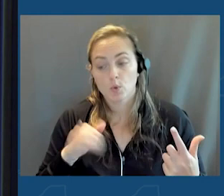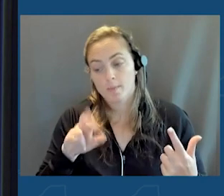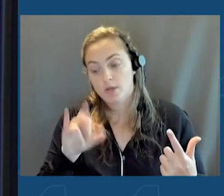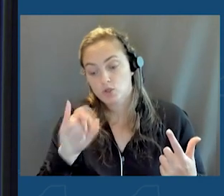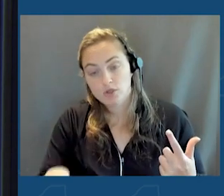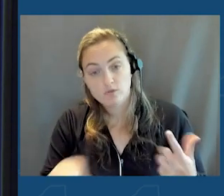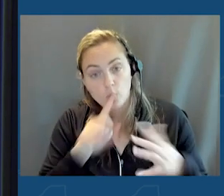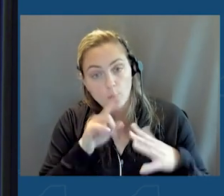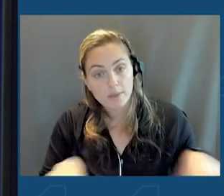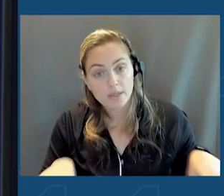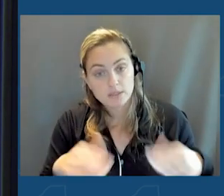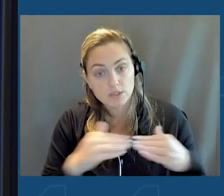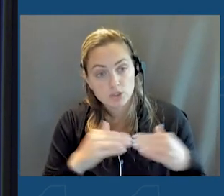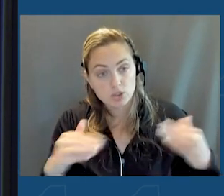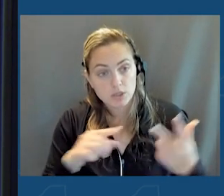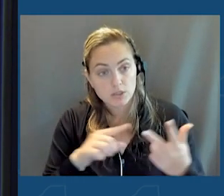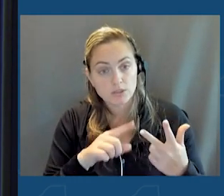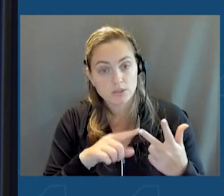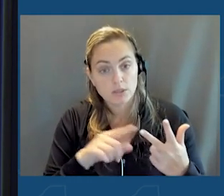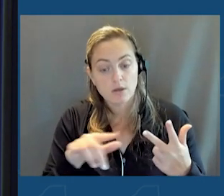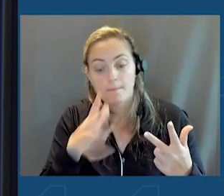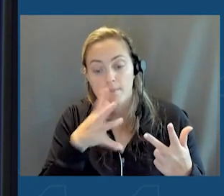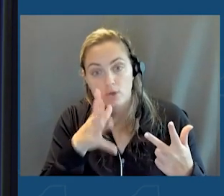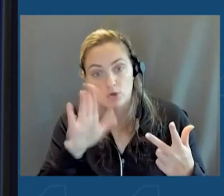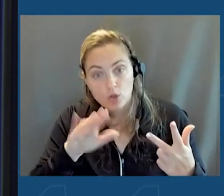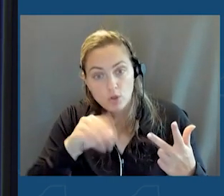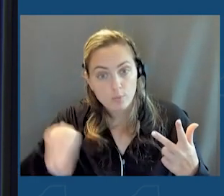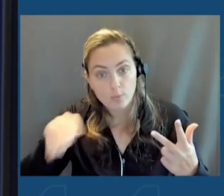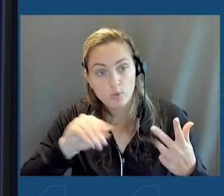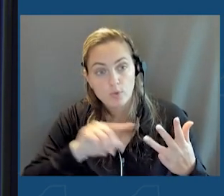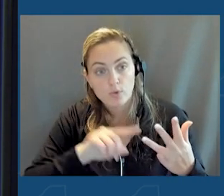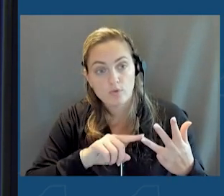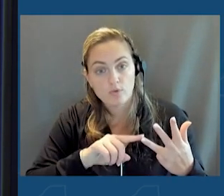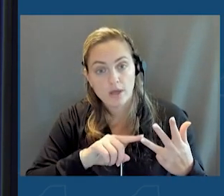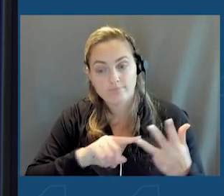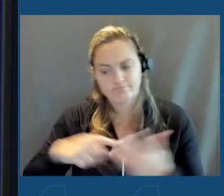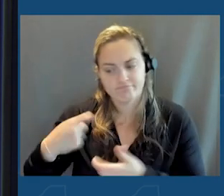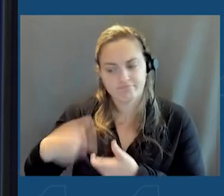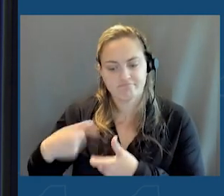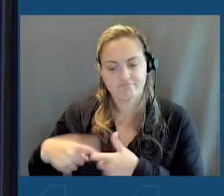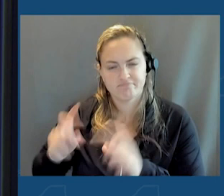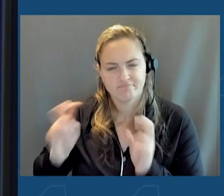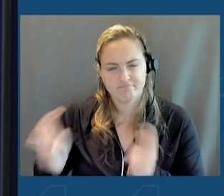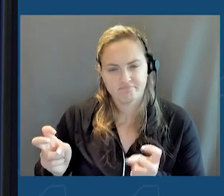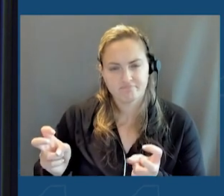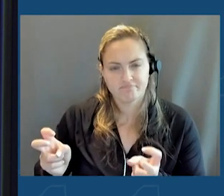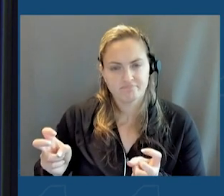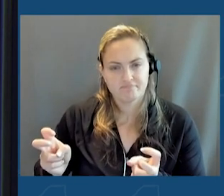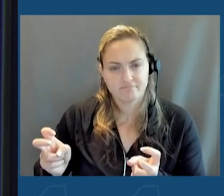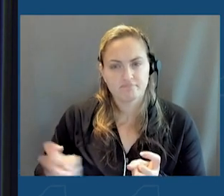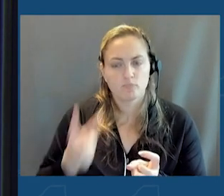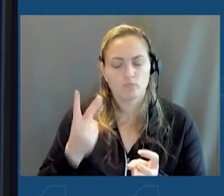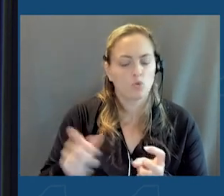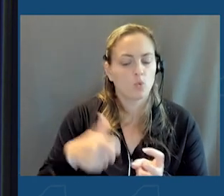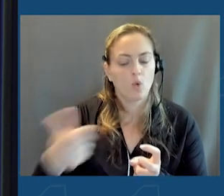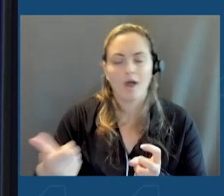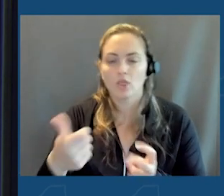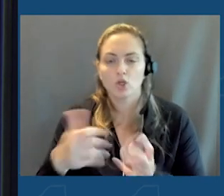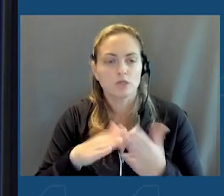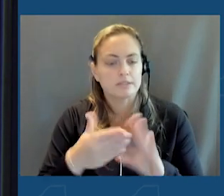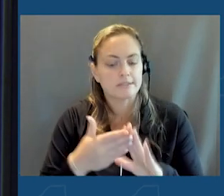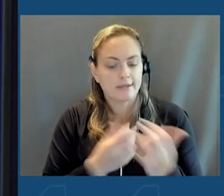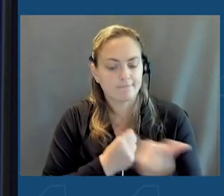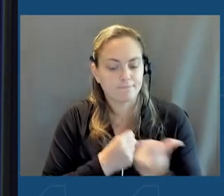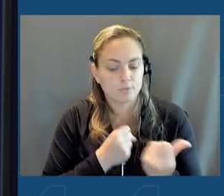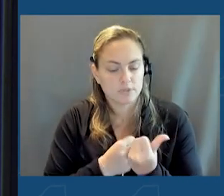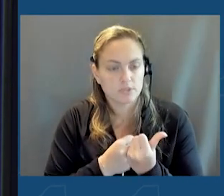Justice, Mothers on the Move, and Nos Quedamos, along with 2 citywide advocacy